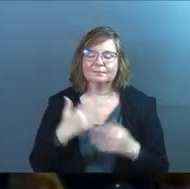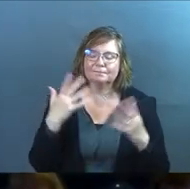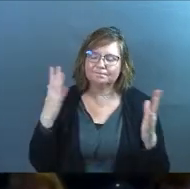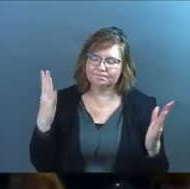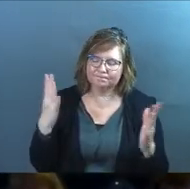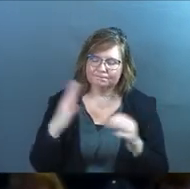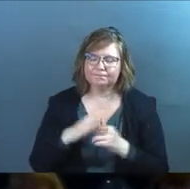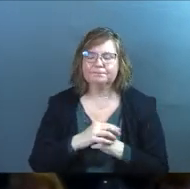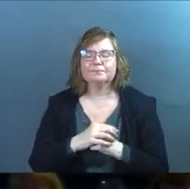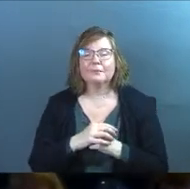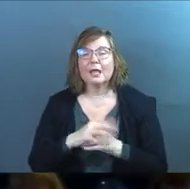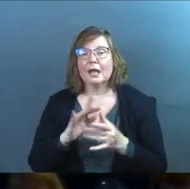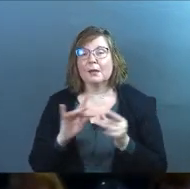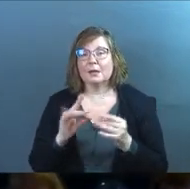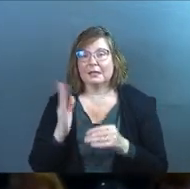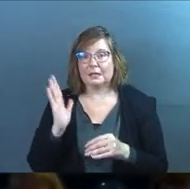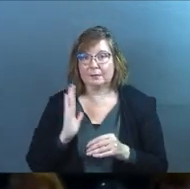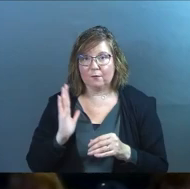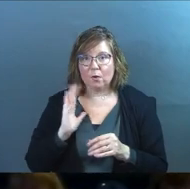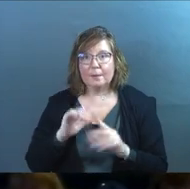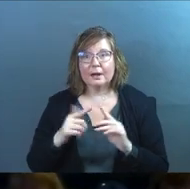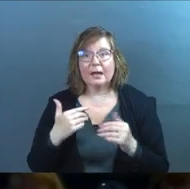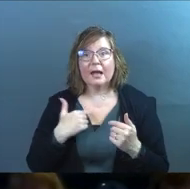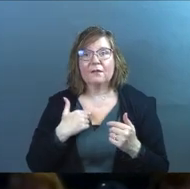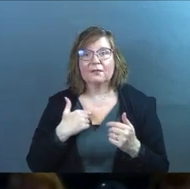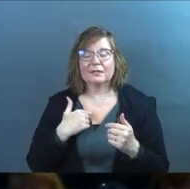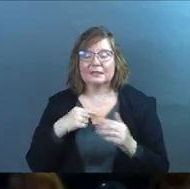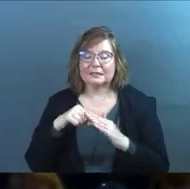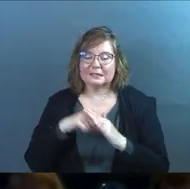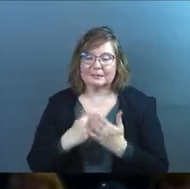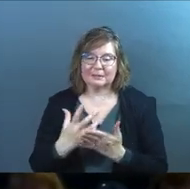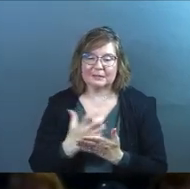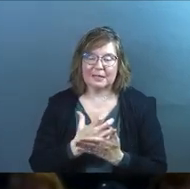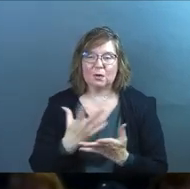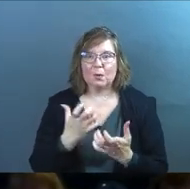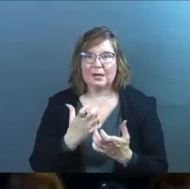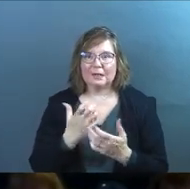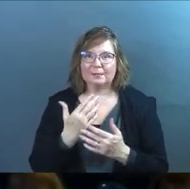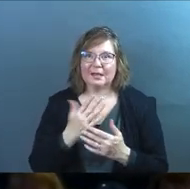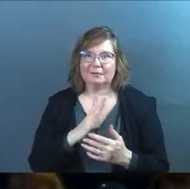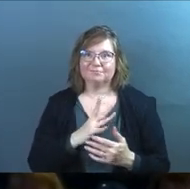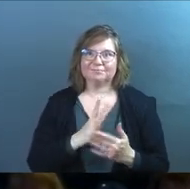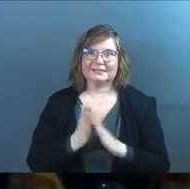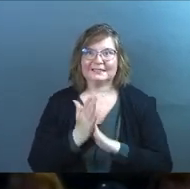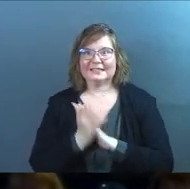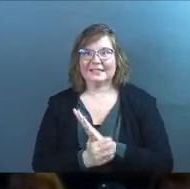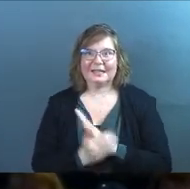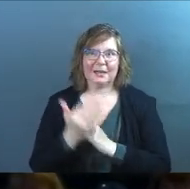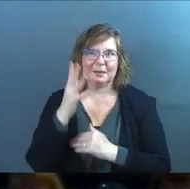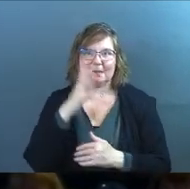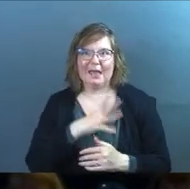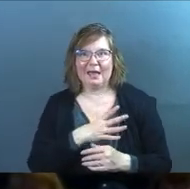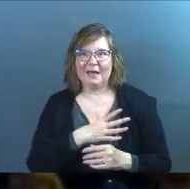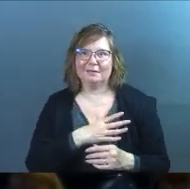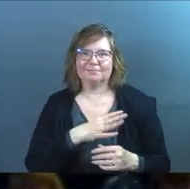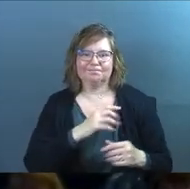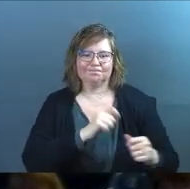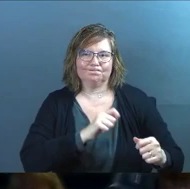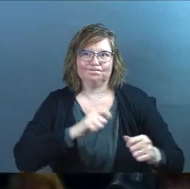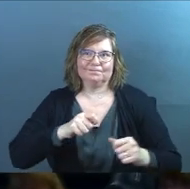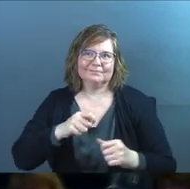So I've mentioned this before, but I have this like deep desire to be like, you know, the handiest man in the world, just on the side, you know, just for some